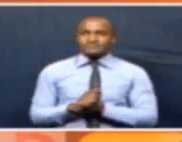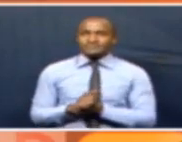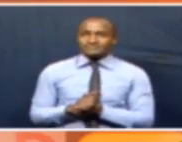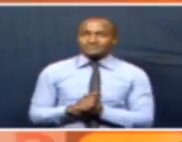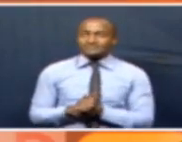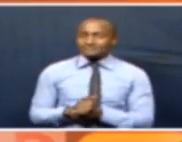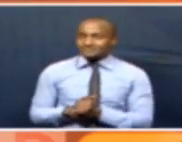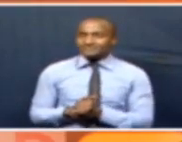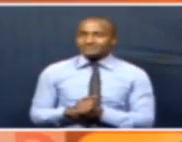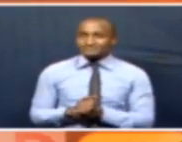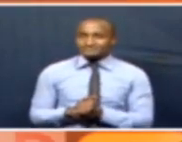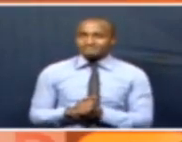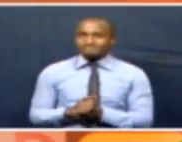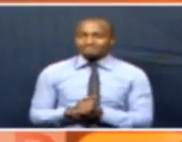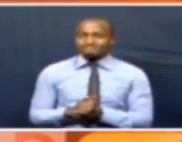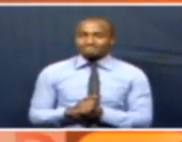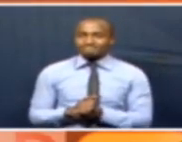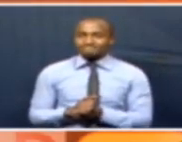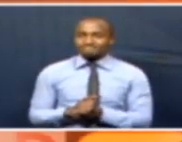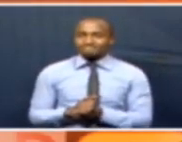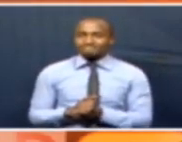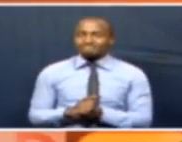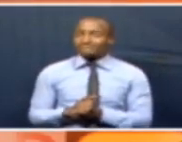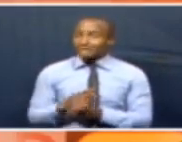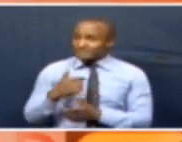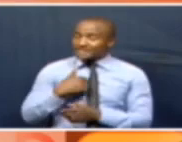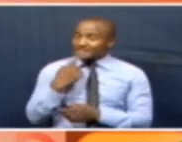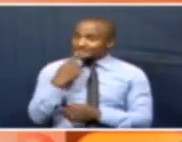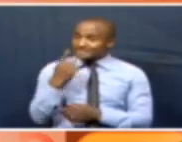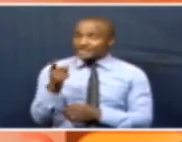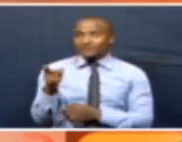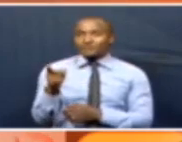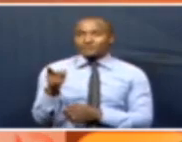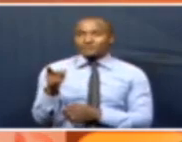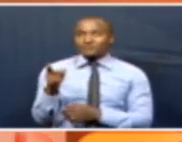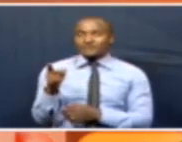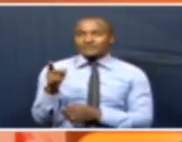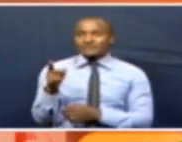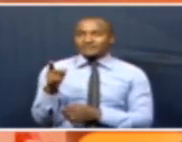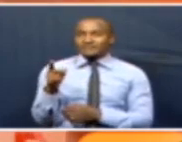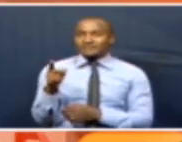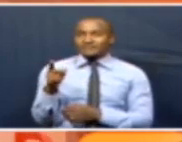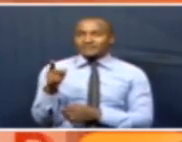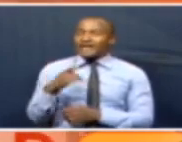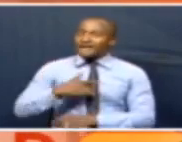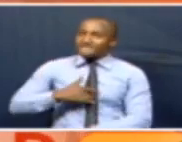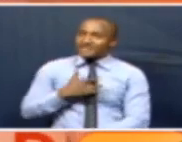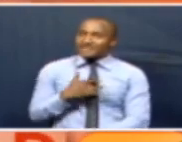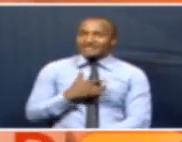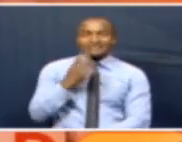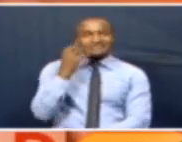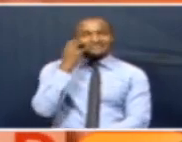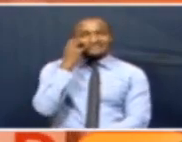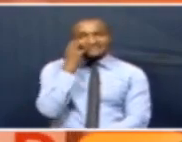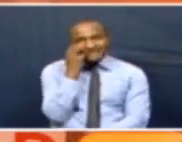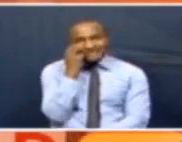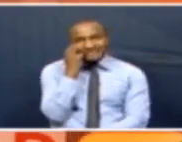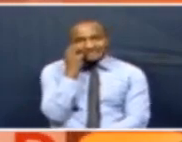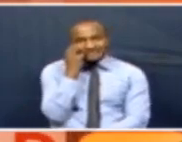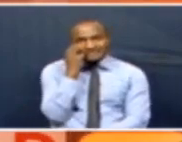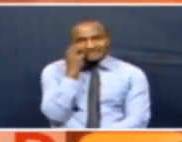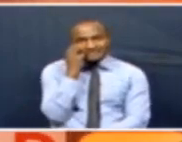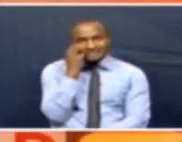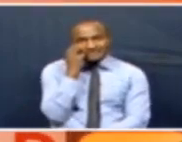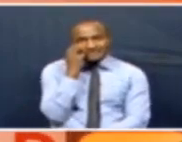Well, I can tell you, I feel very sad about